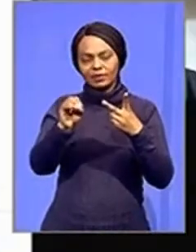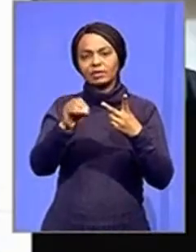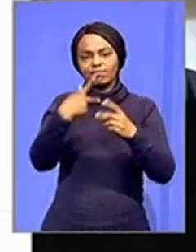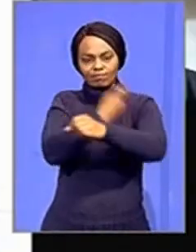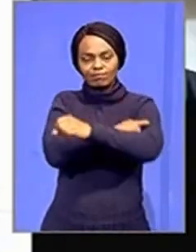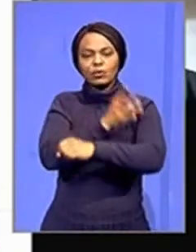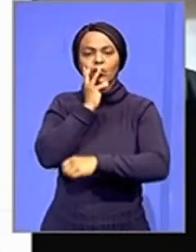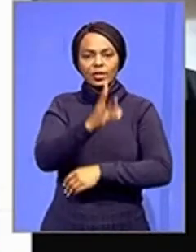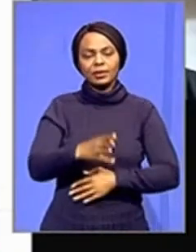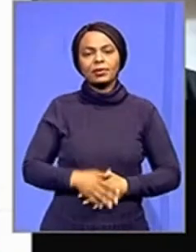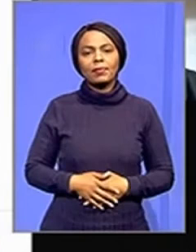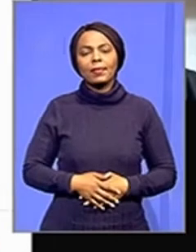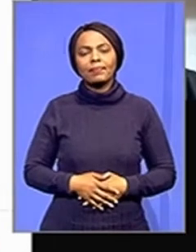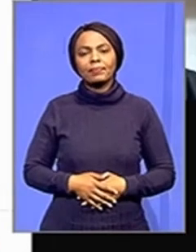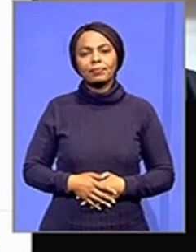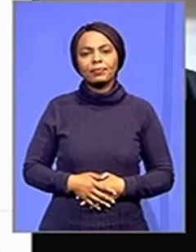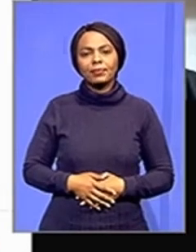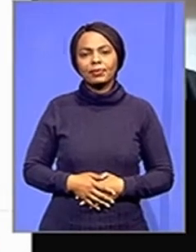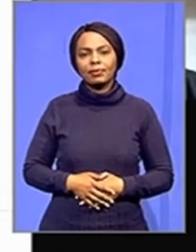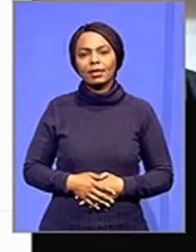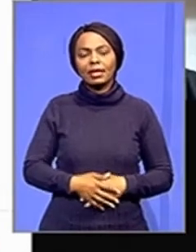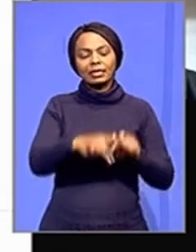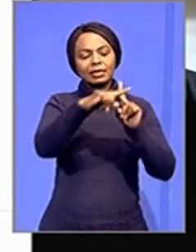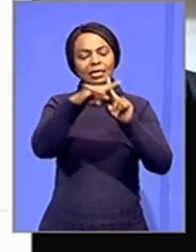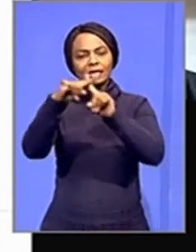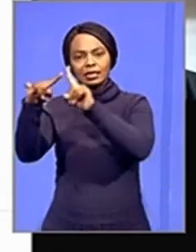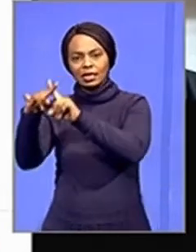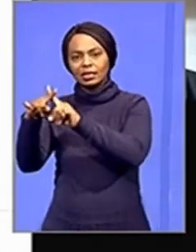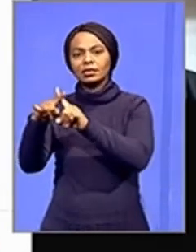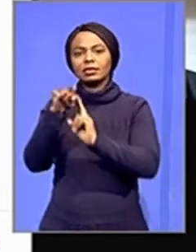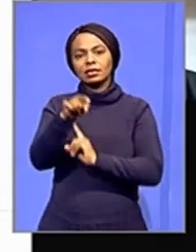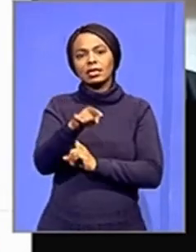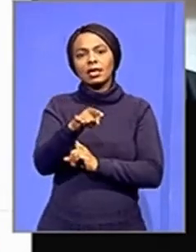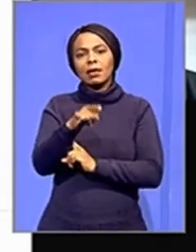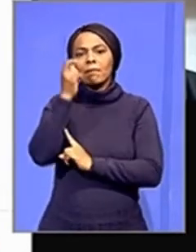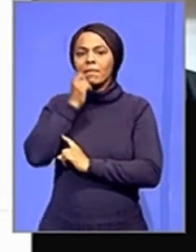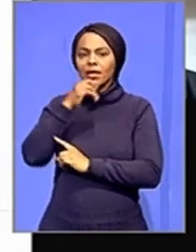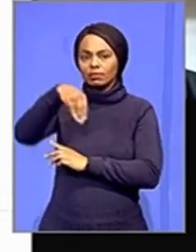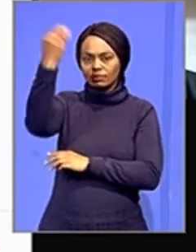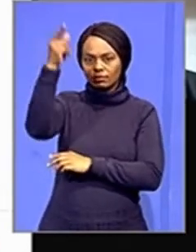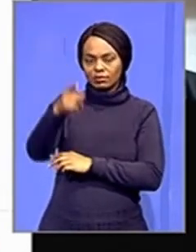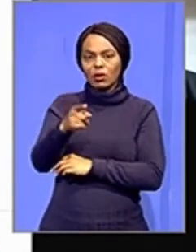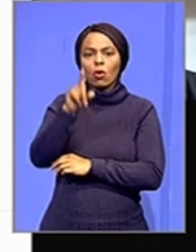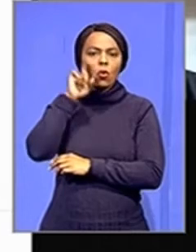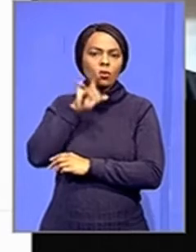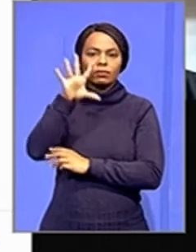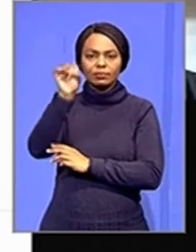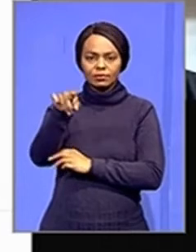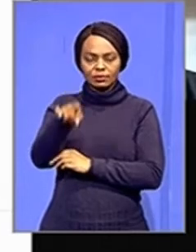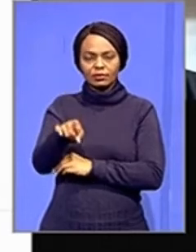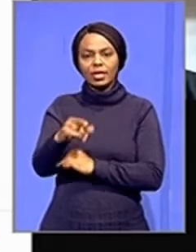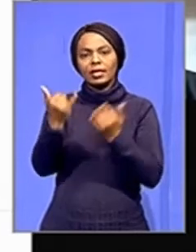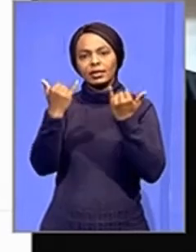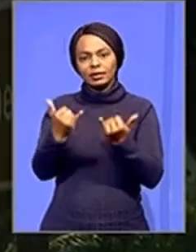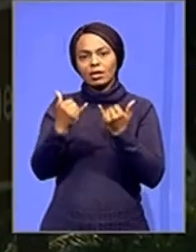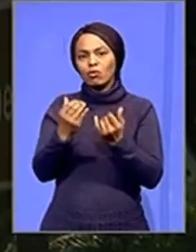We are not managing to read that many men, specifically in the older age groups above 50. The men are not churning out